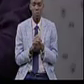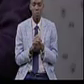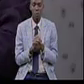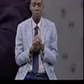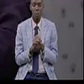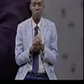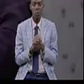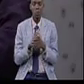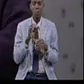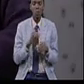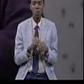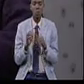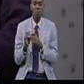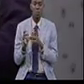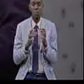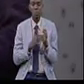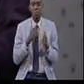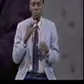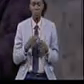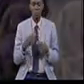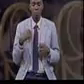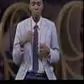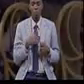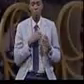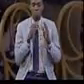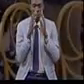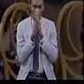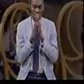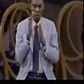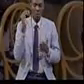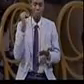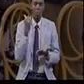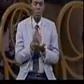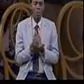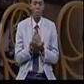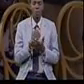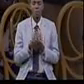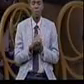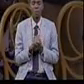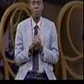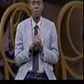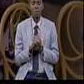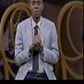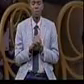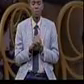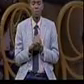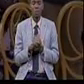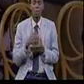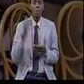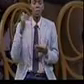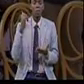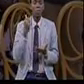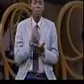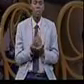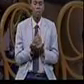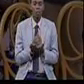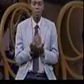In Jesus' name we pray. Amen. A bigger amen. Amen.